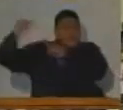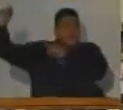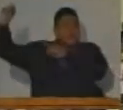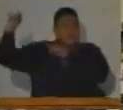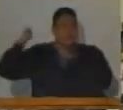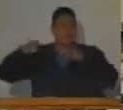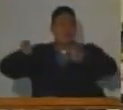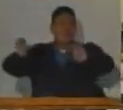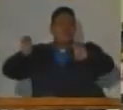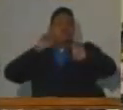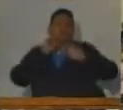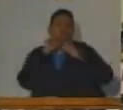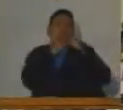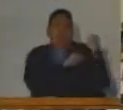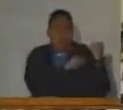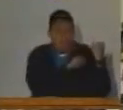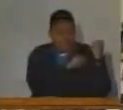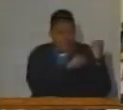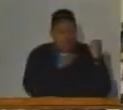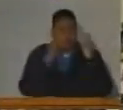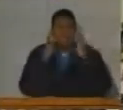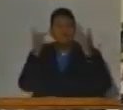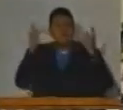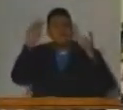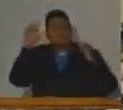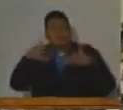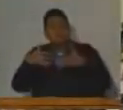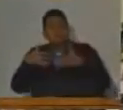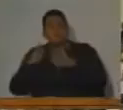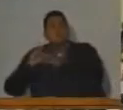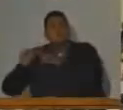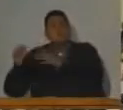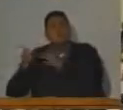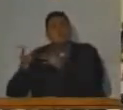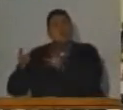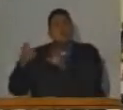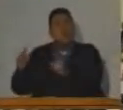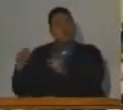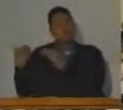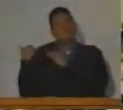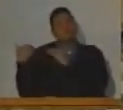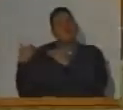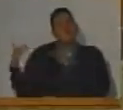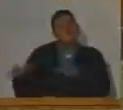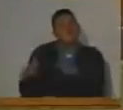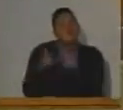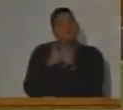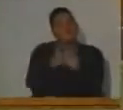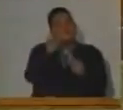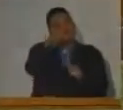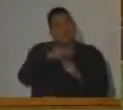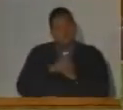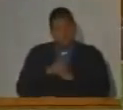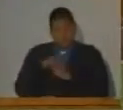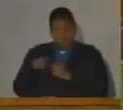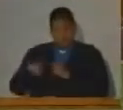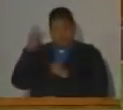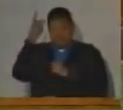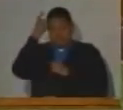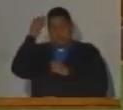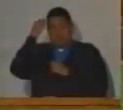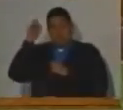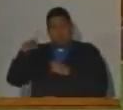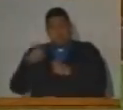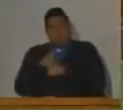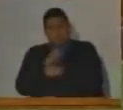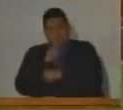efforts to strengthen public sector efficiency and responsiveness. This Prime Minister must